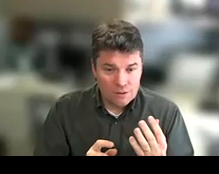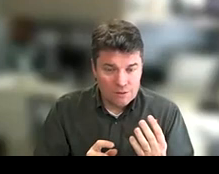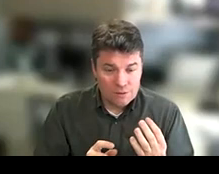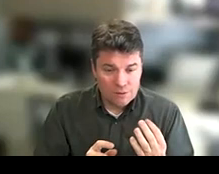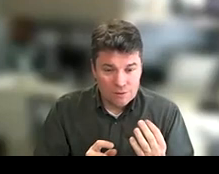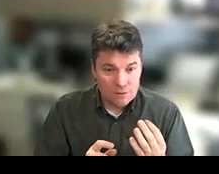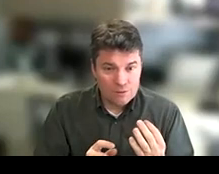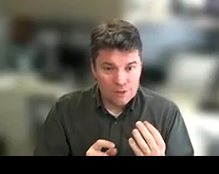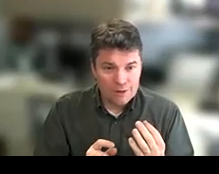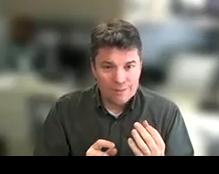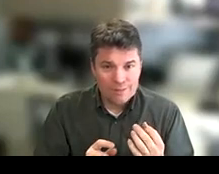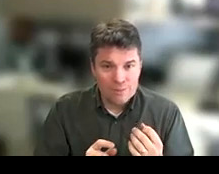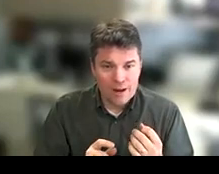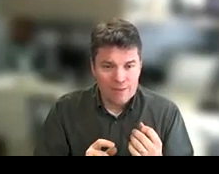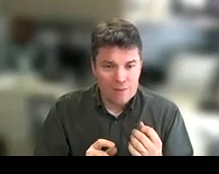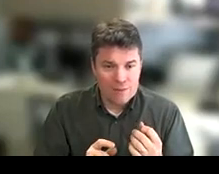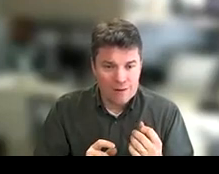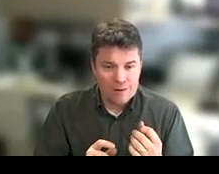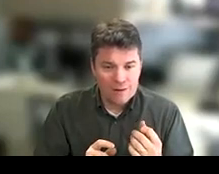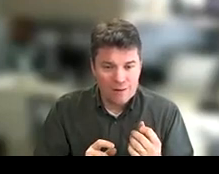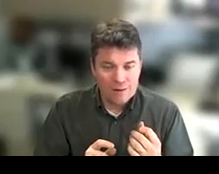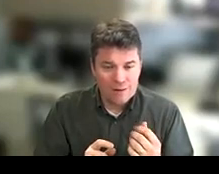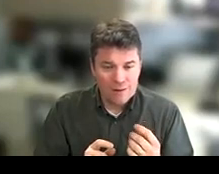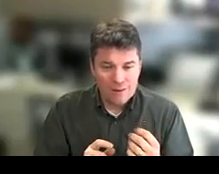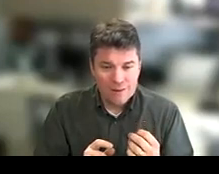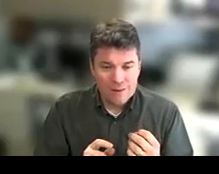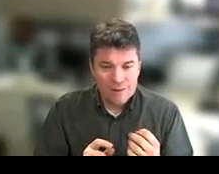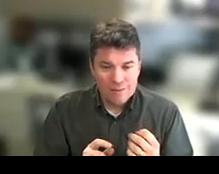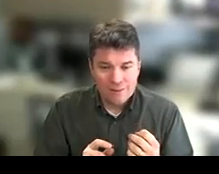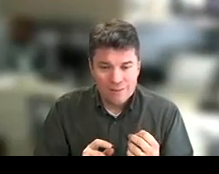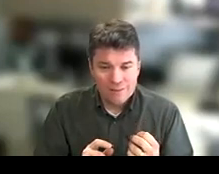Yes. Oh, sorry. Does someone have a comment?